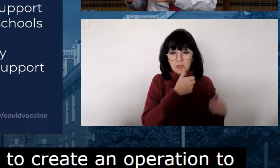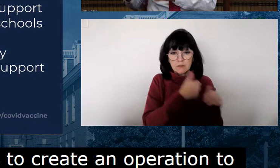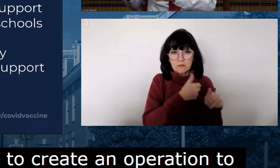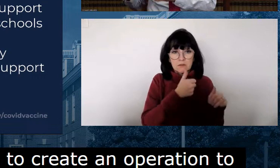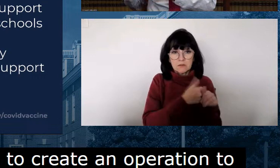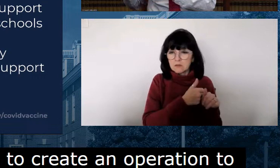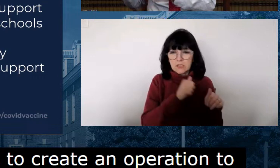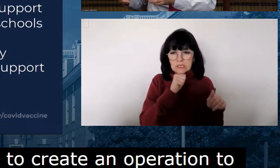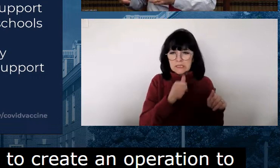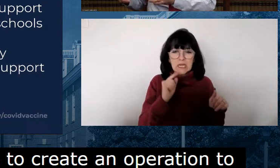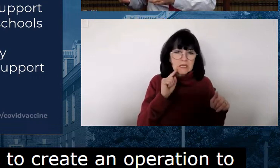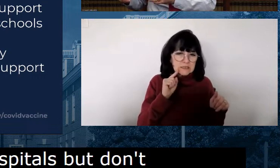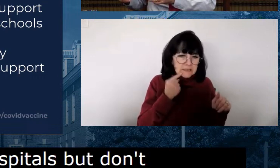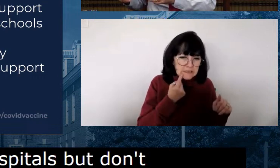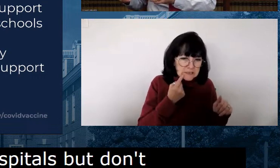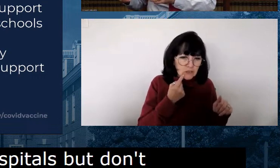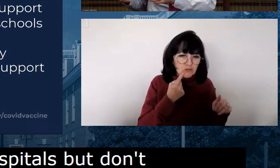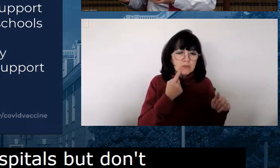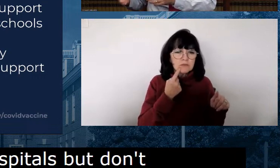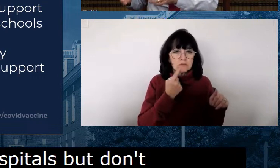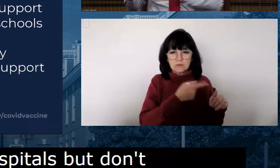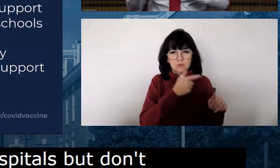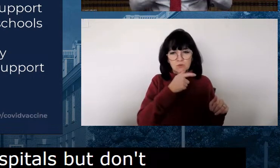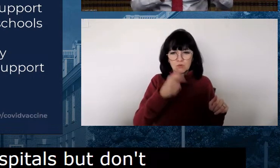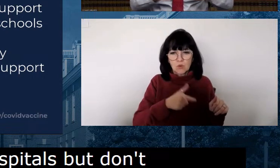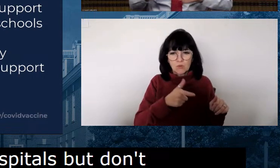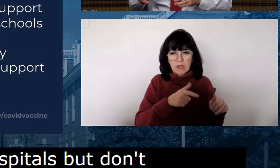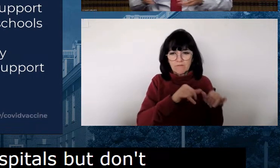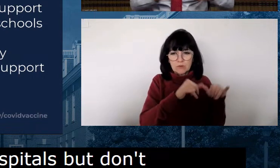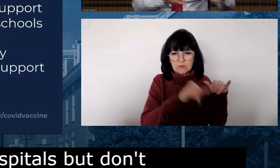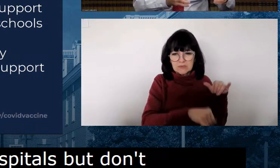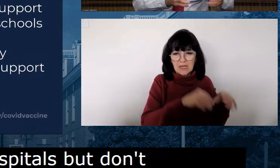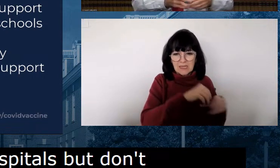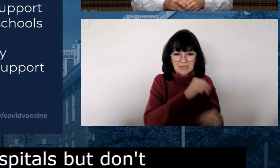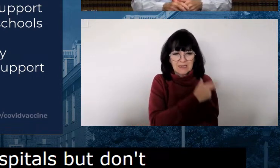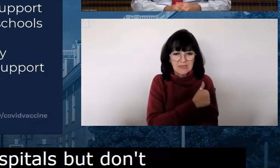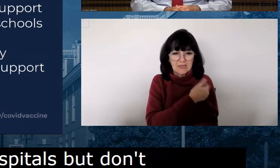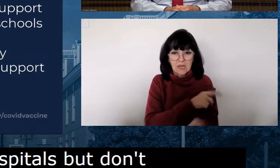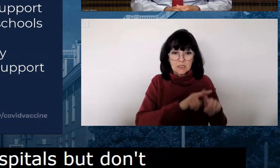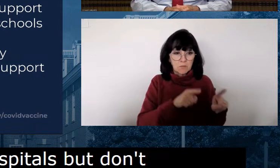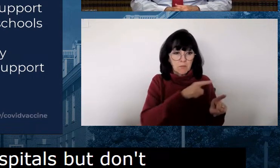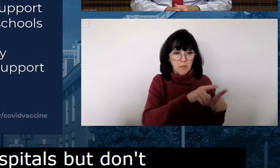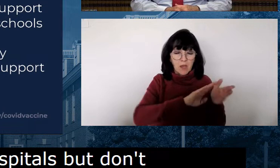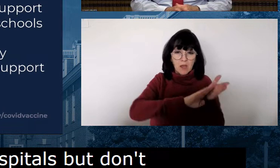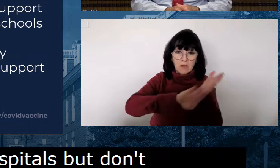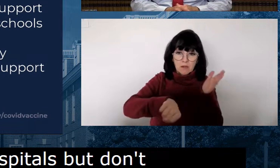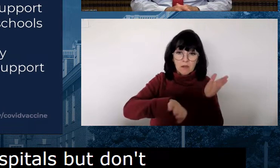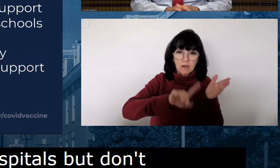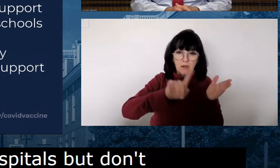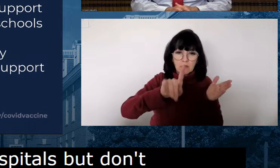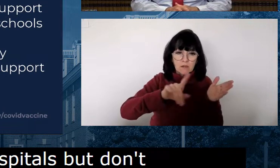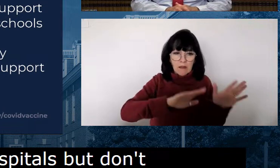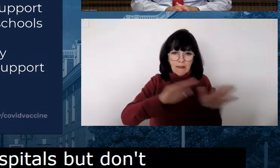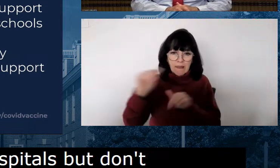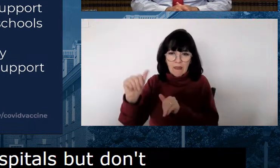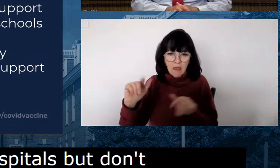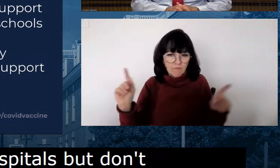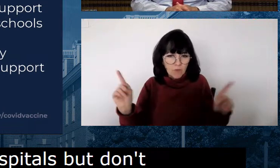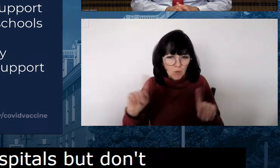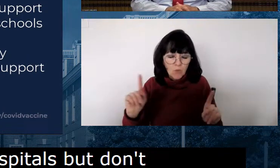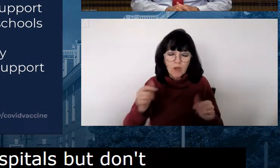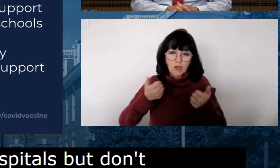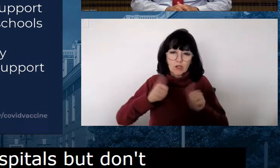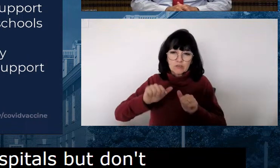conditions serious enough to warrant that care, but there's nowhere to release them to. And so standing up an alternative care